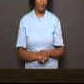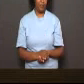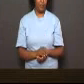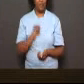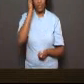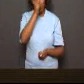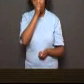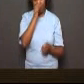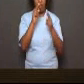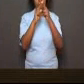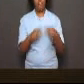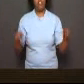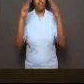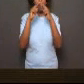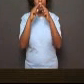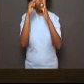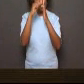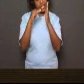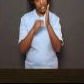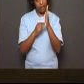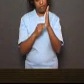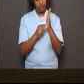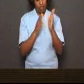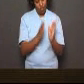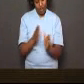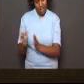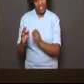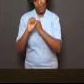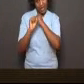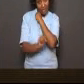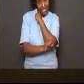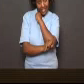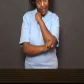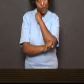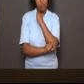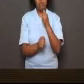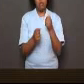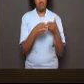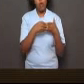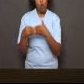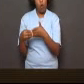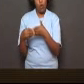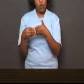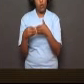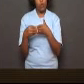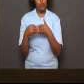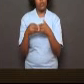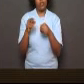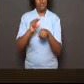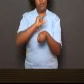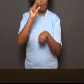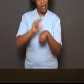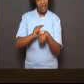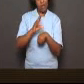Ethiopia's federal system is organized according to a principle of